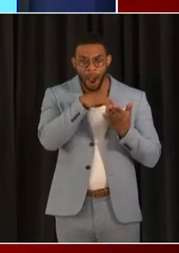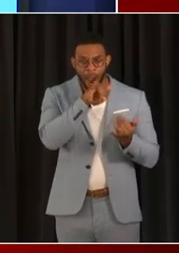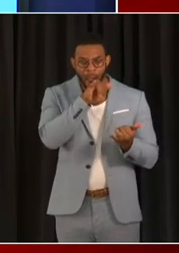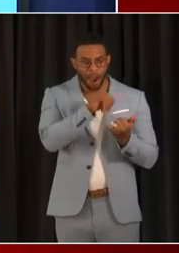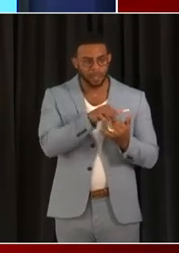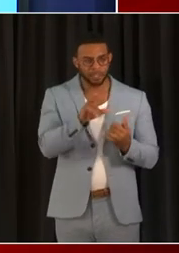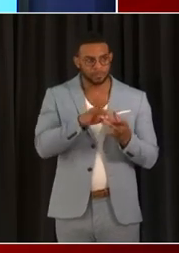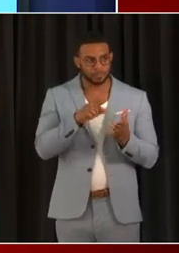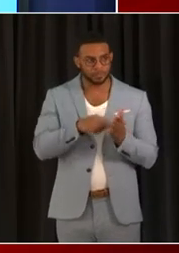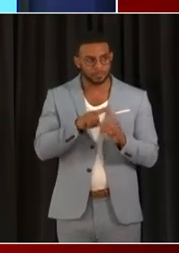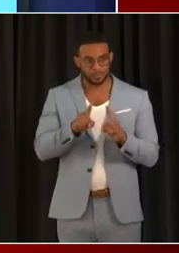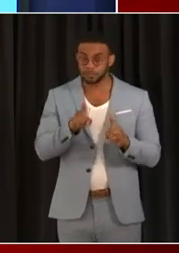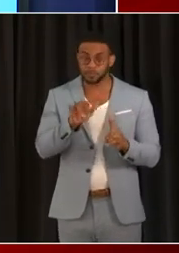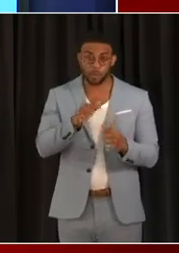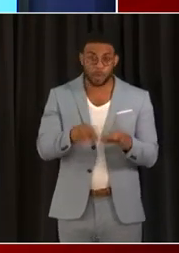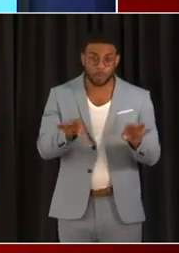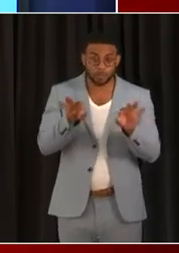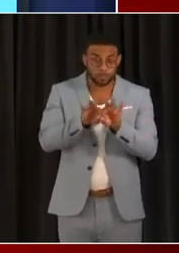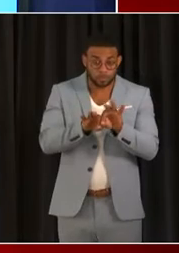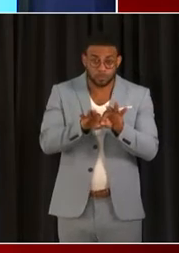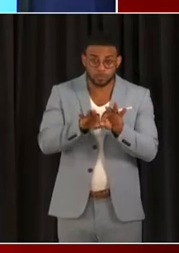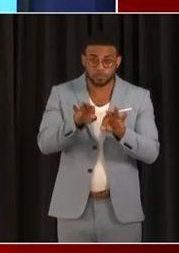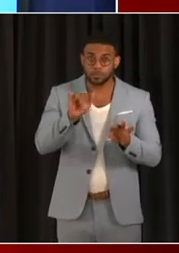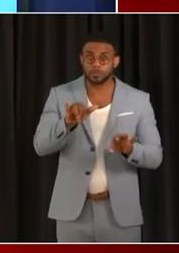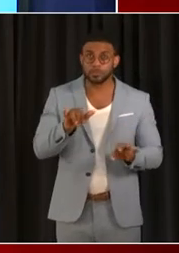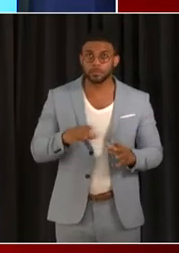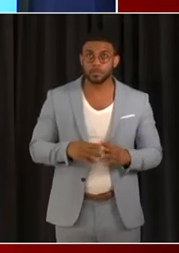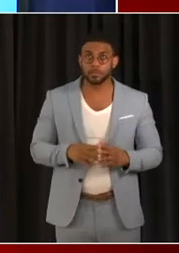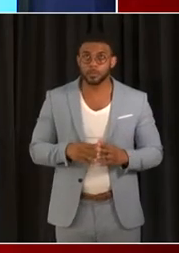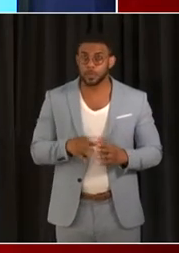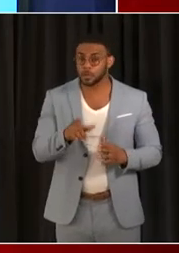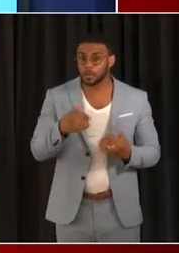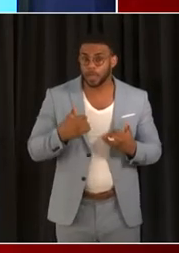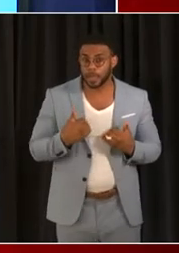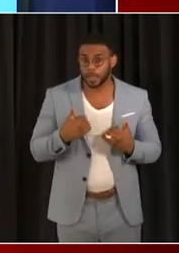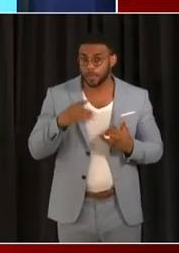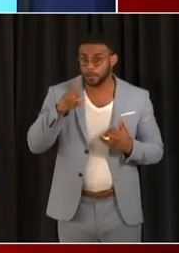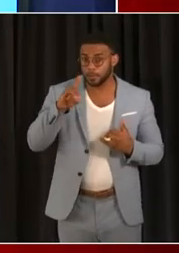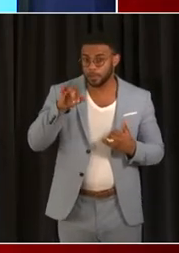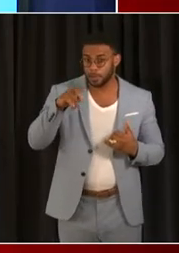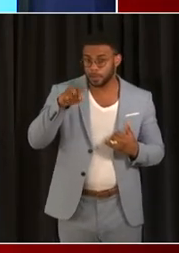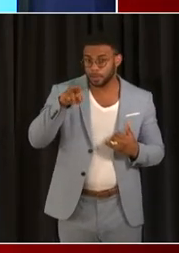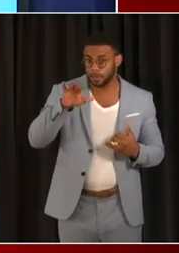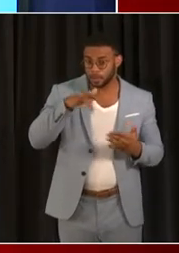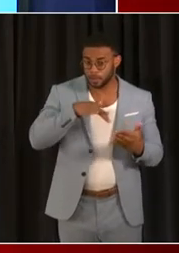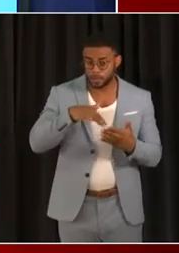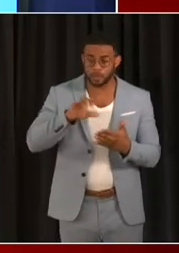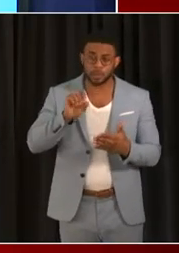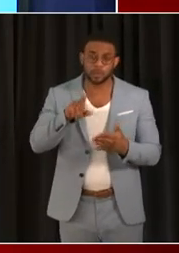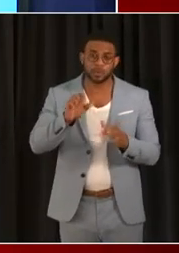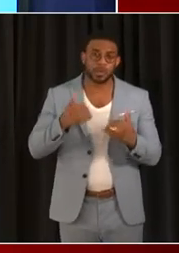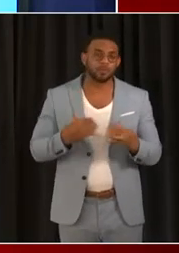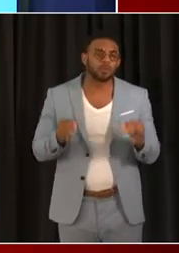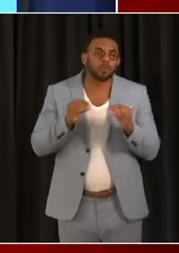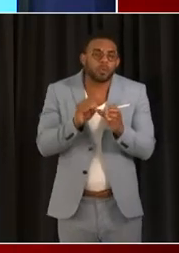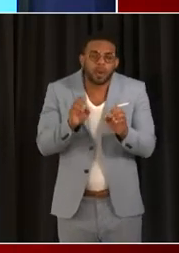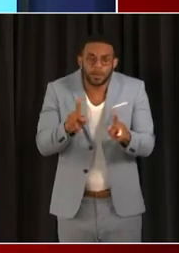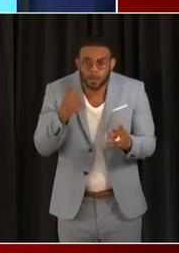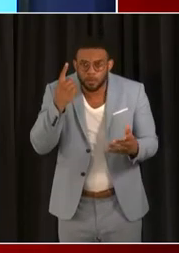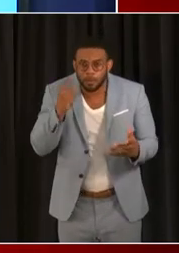or maybe you didn't mention it, but it's incredibly important that you have that disparity study so that you can have